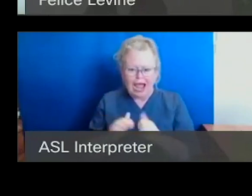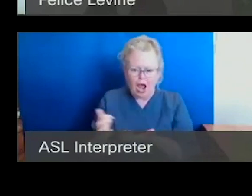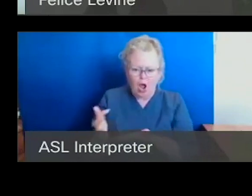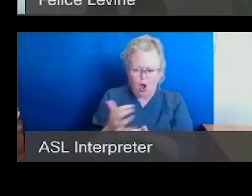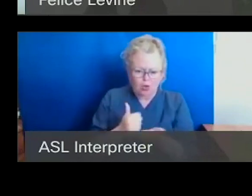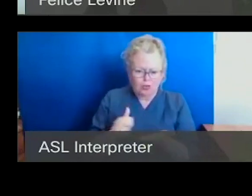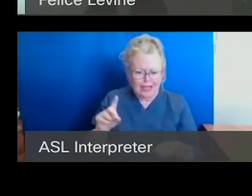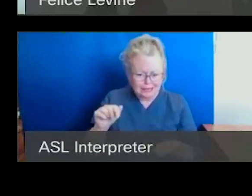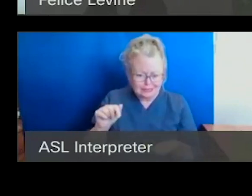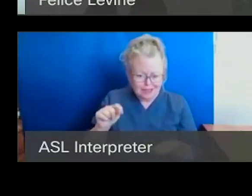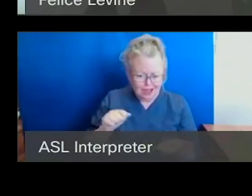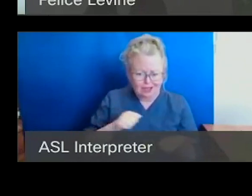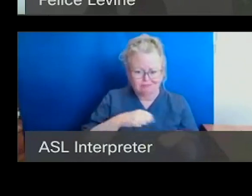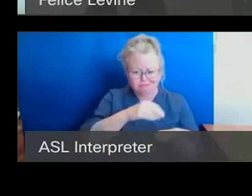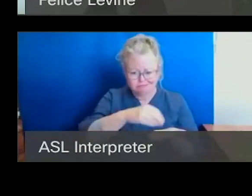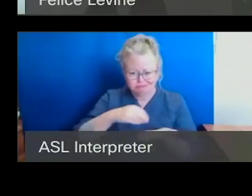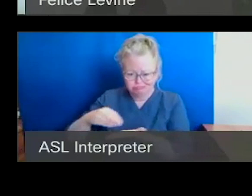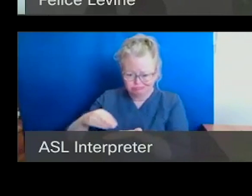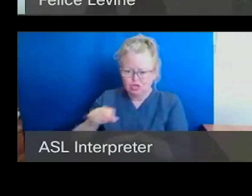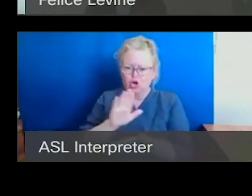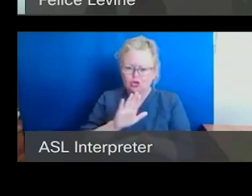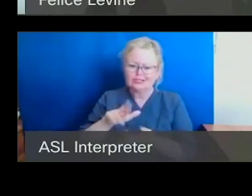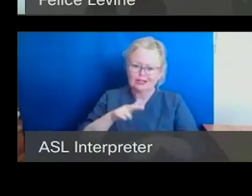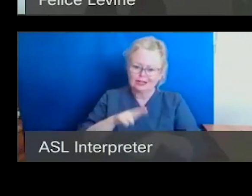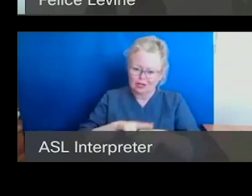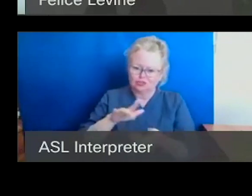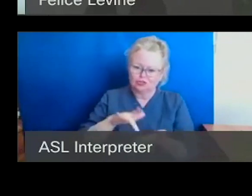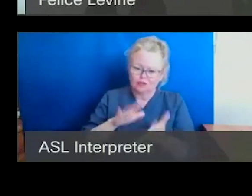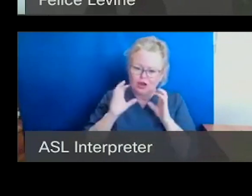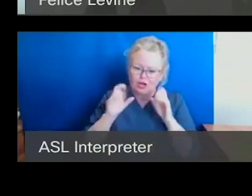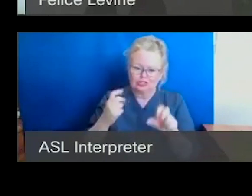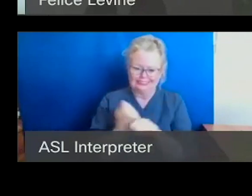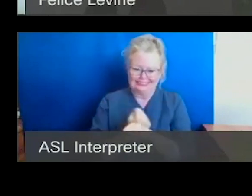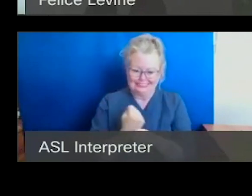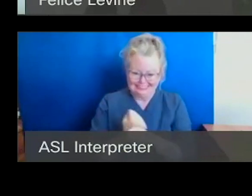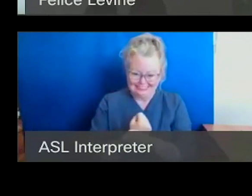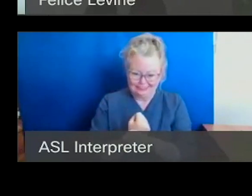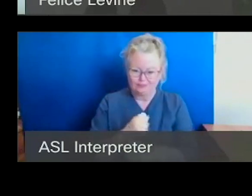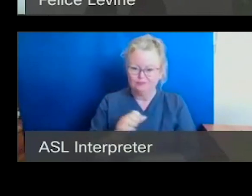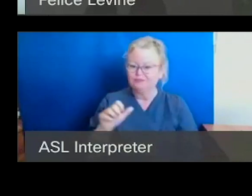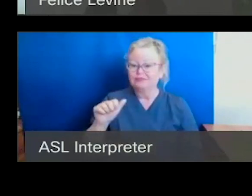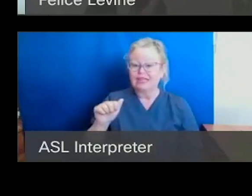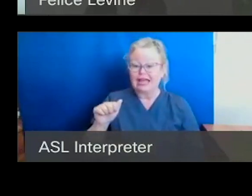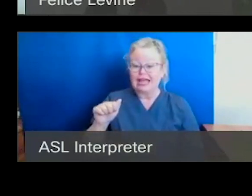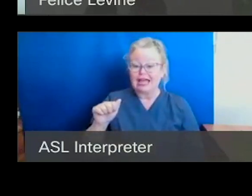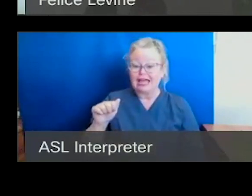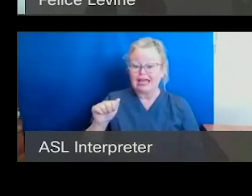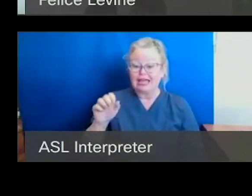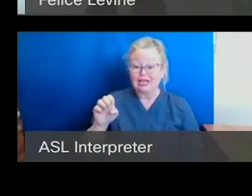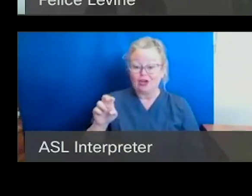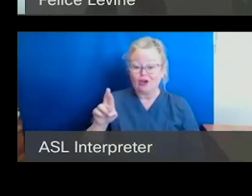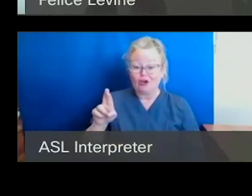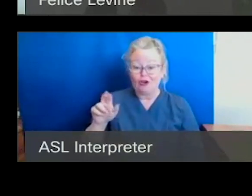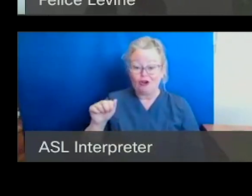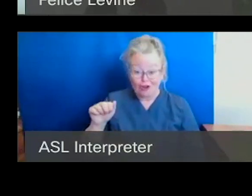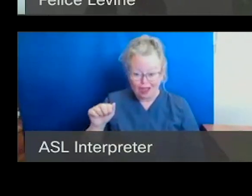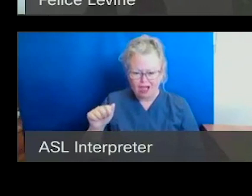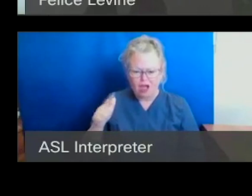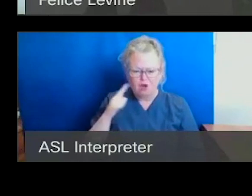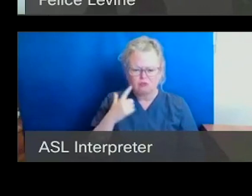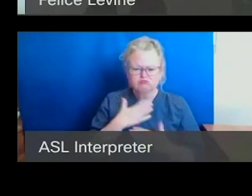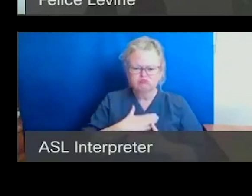and she is with the National Center for Education Statistics. For AERA, it was a joy to be able to work